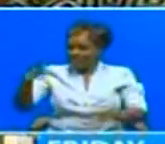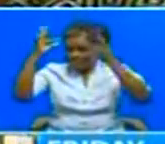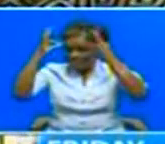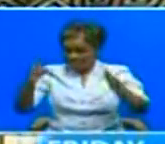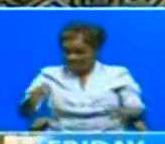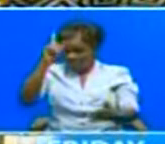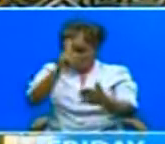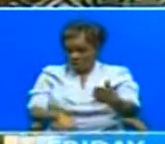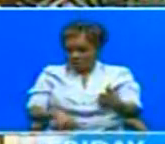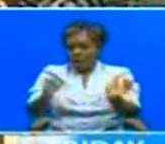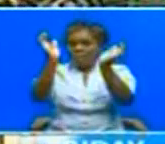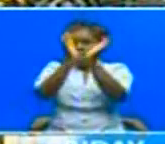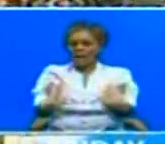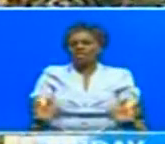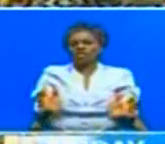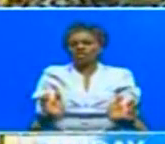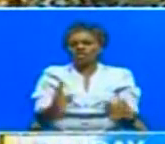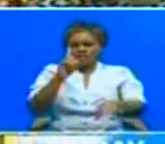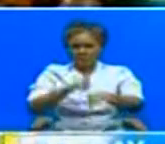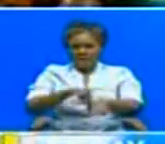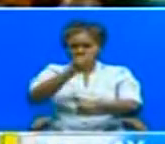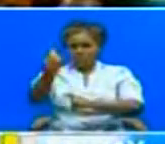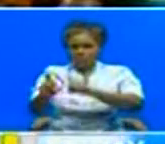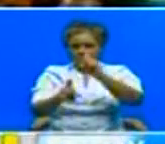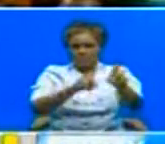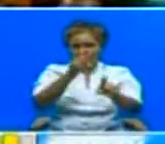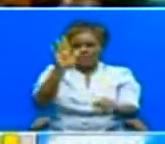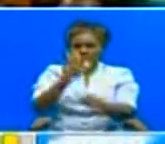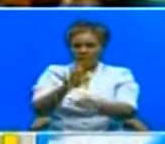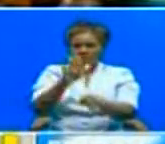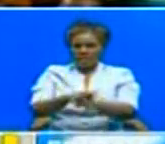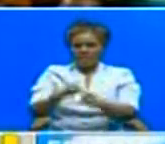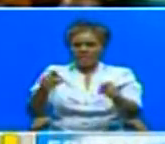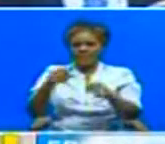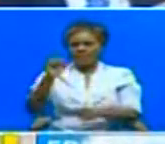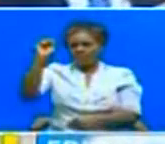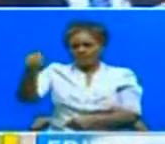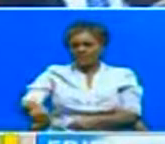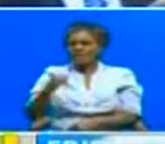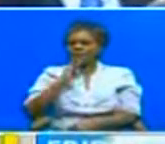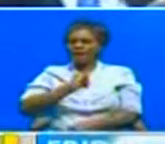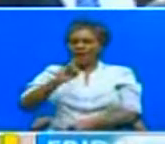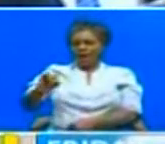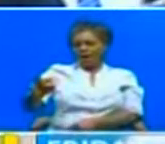teaching Monica Juma a lesson in the vetting exercise. As many as that opinion say, aye.